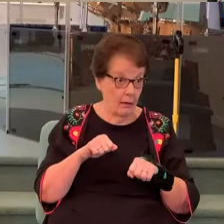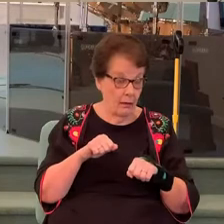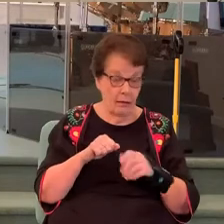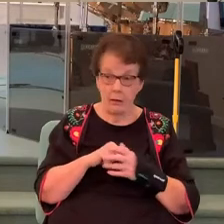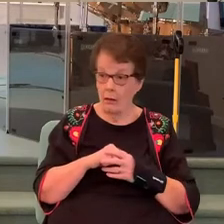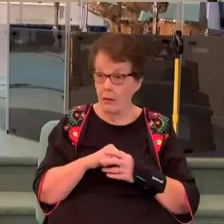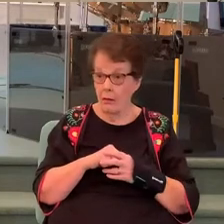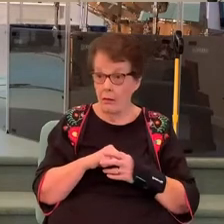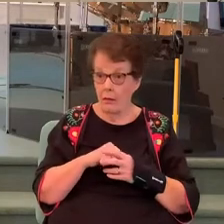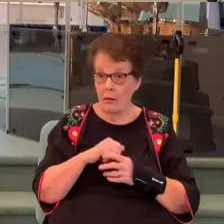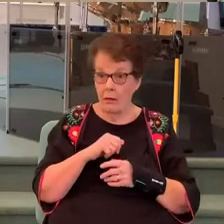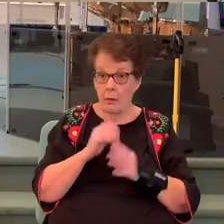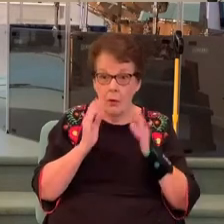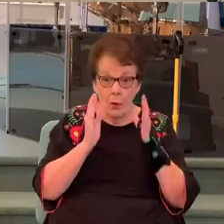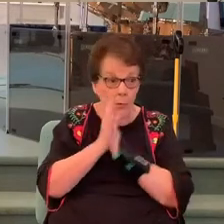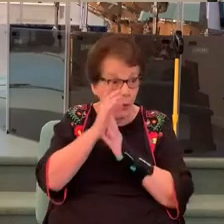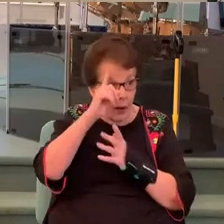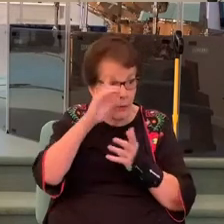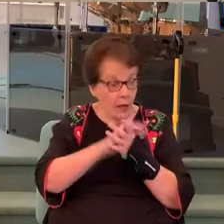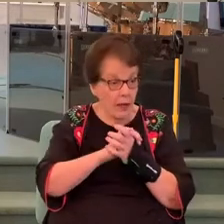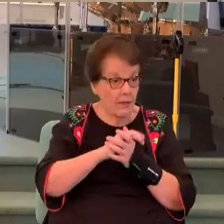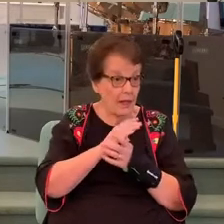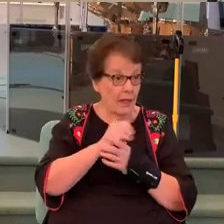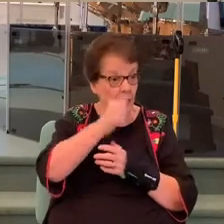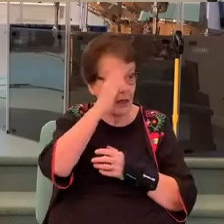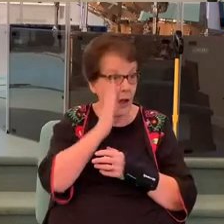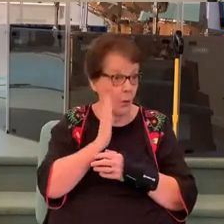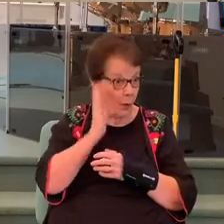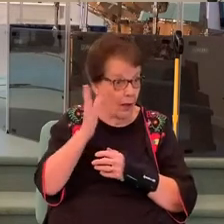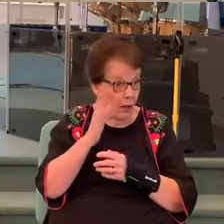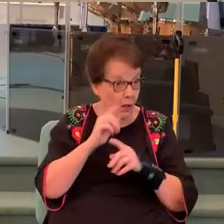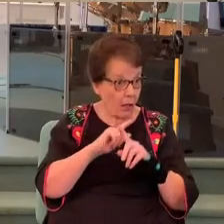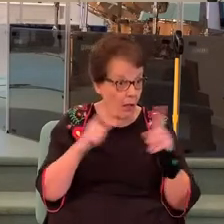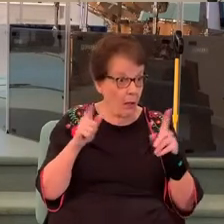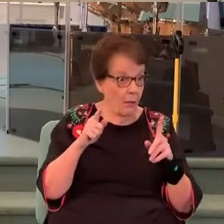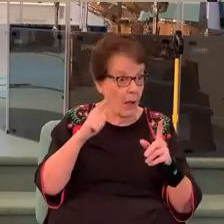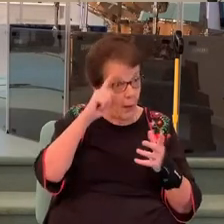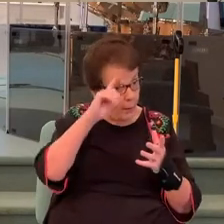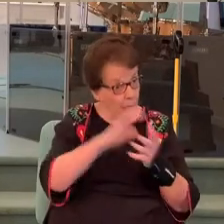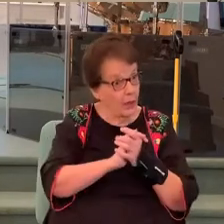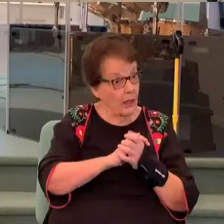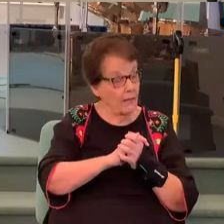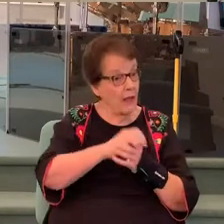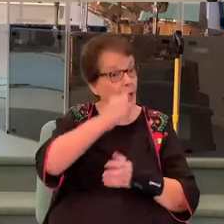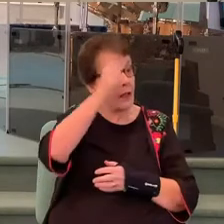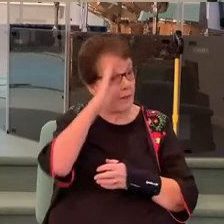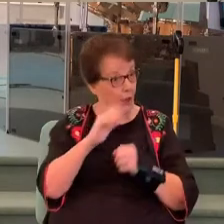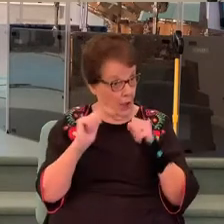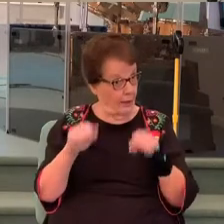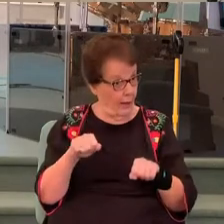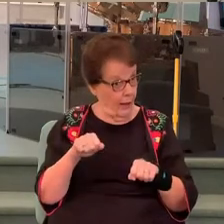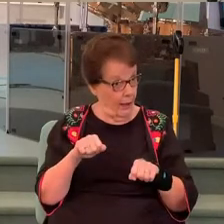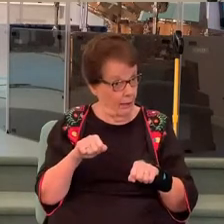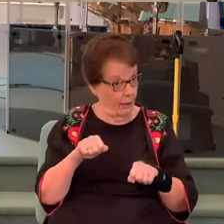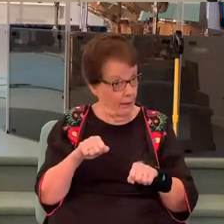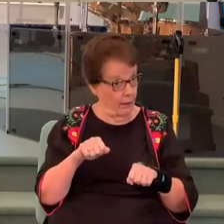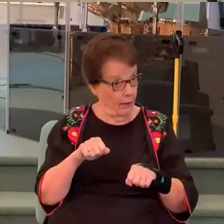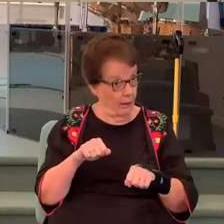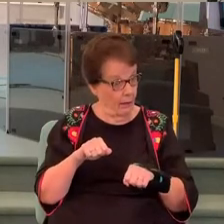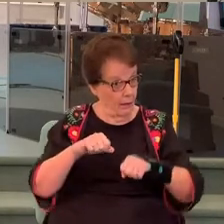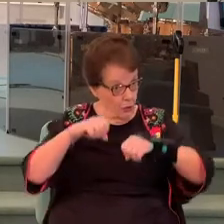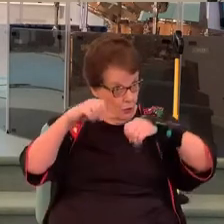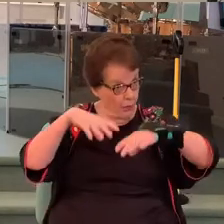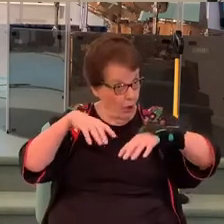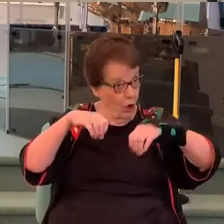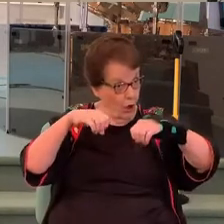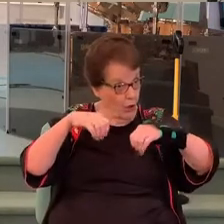We don't pray believing that God will do. We pray believing that God can do. He can do the miraculous, and He will